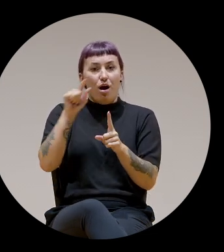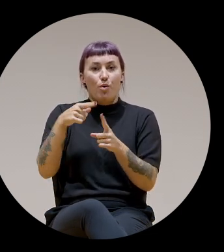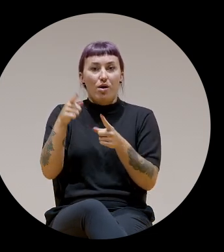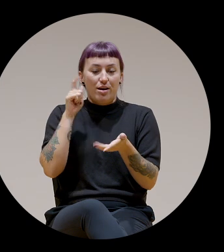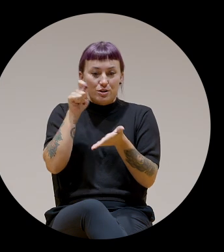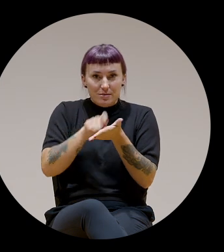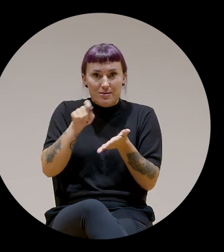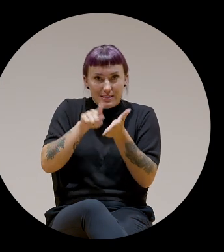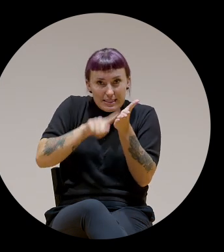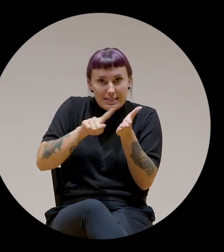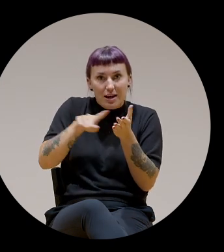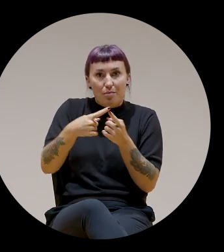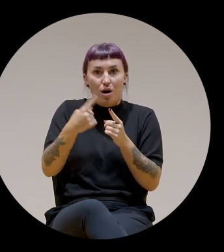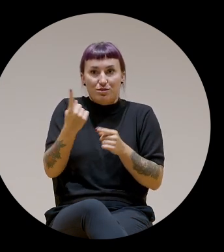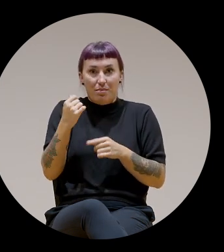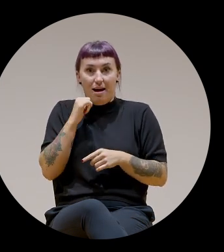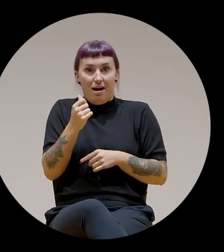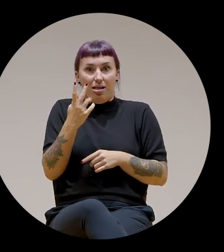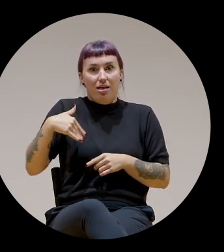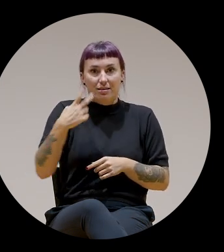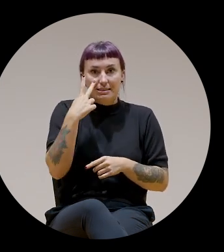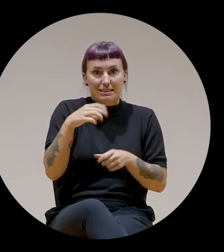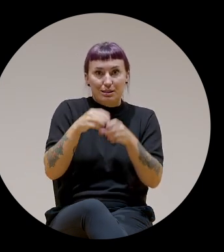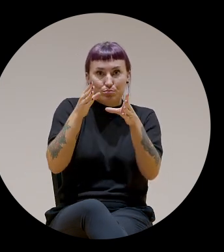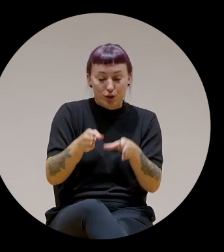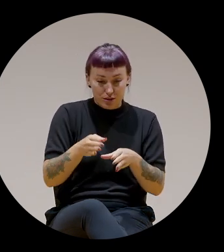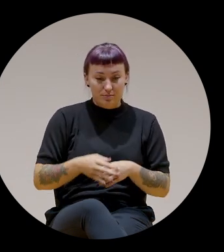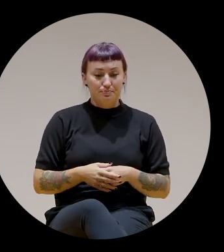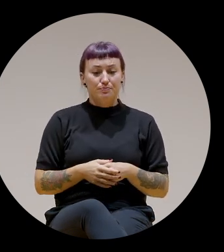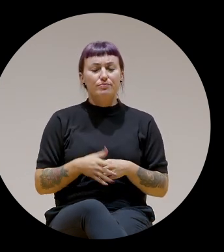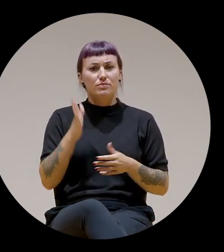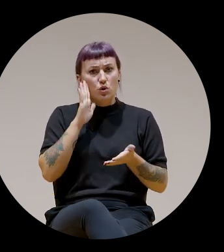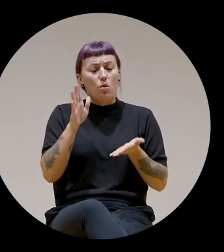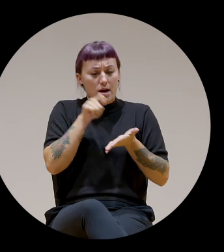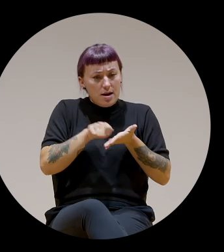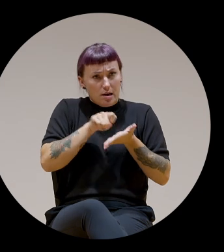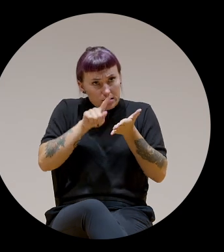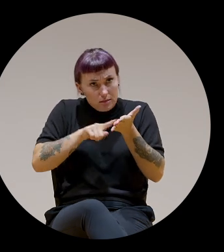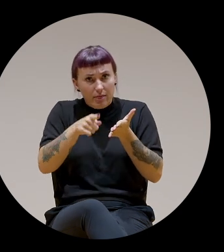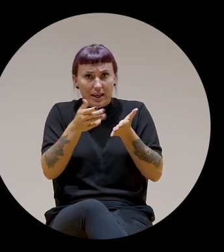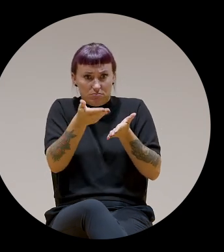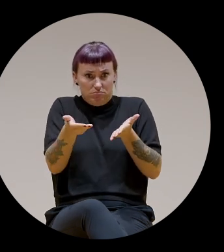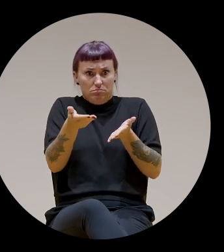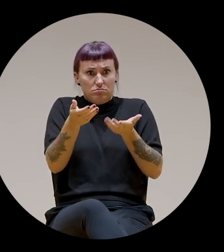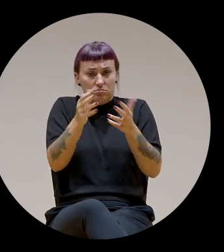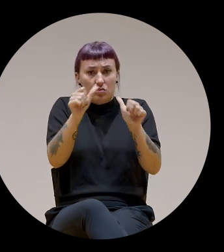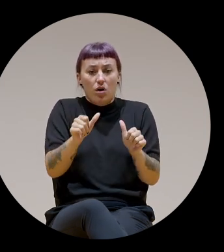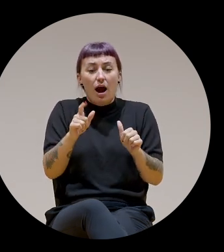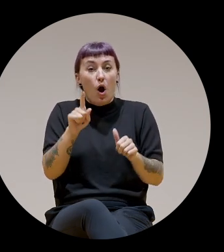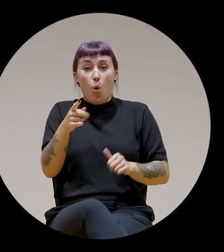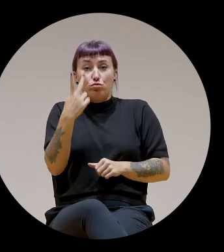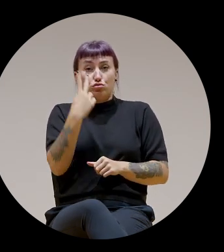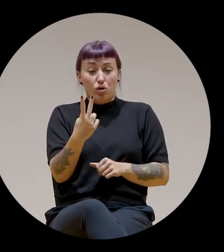you write about something without having seen it in person. And I wrote about this object having